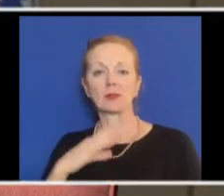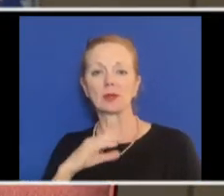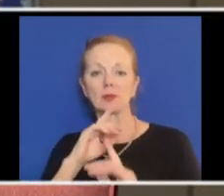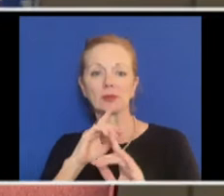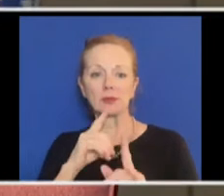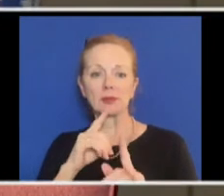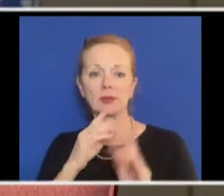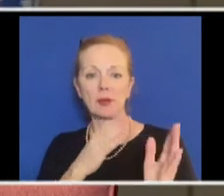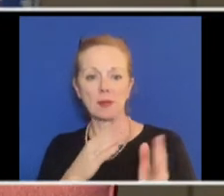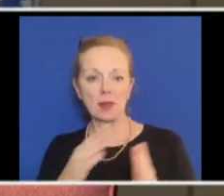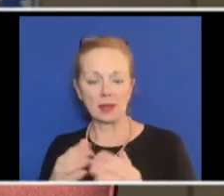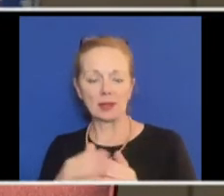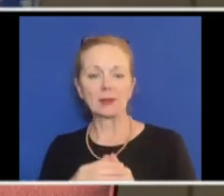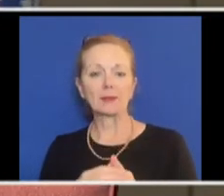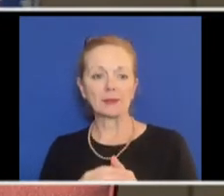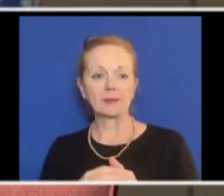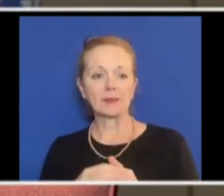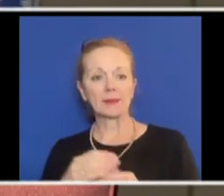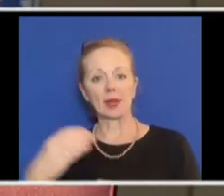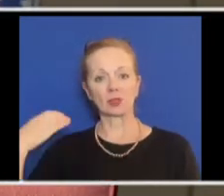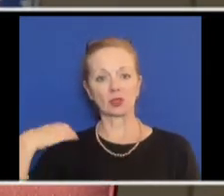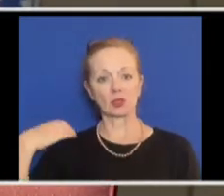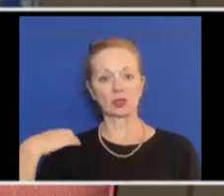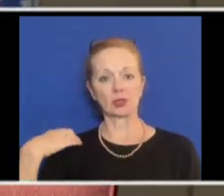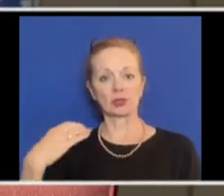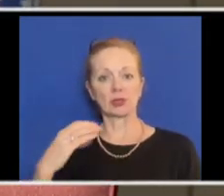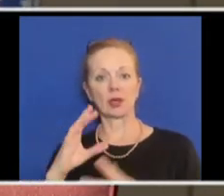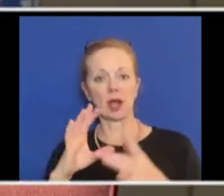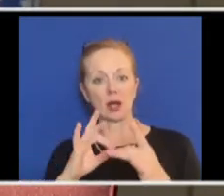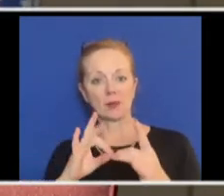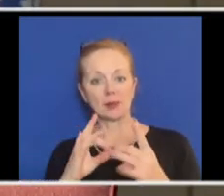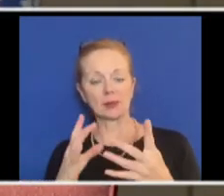planning chairs comments